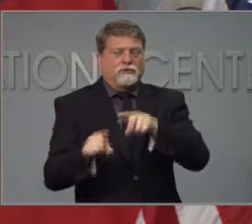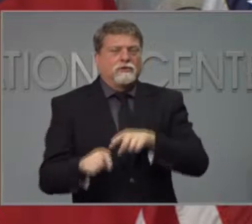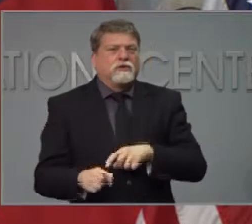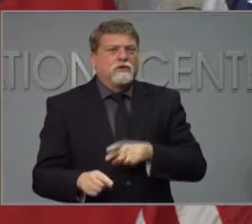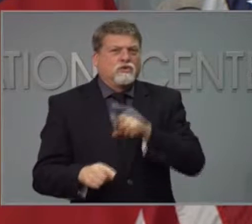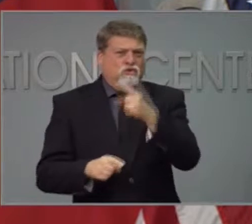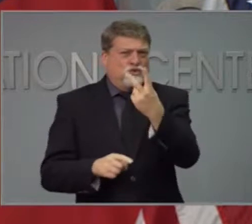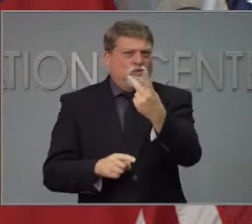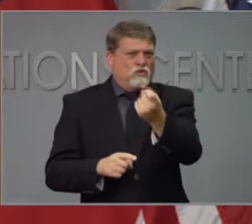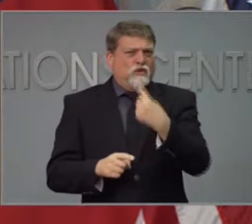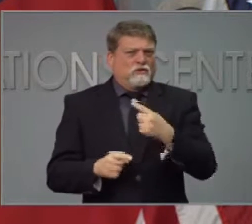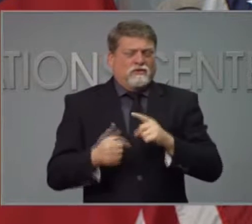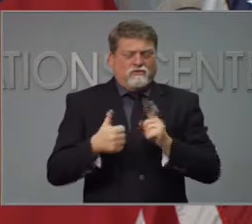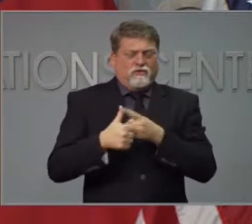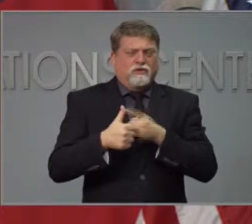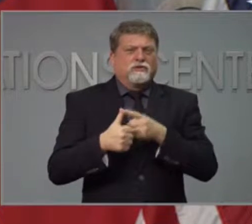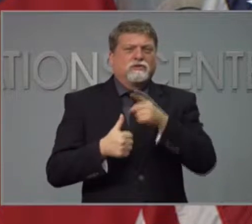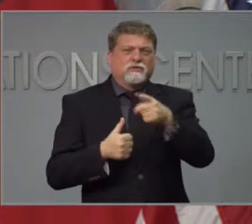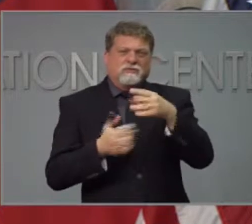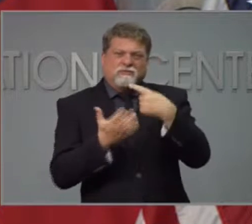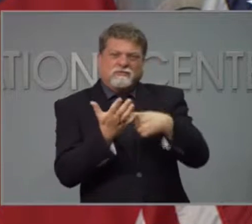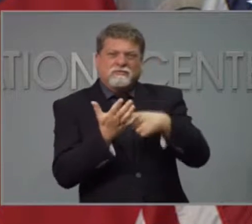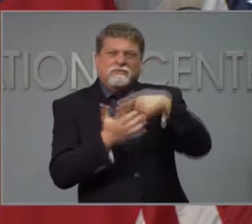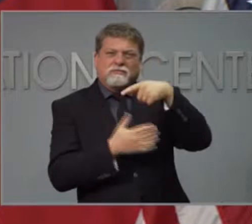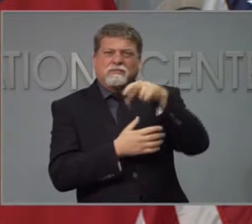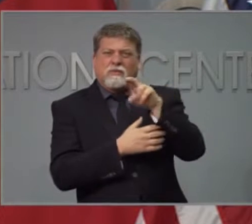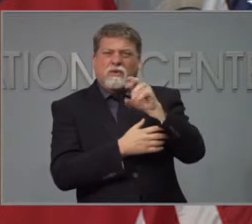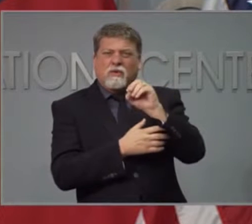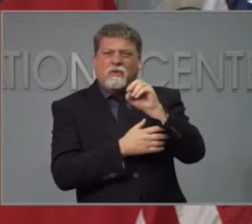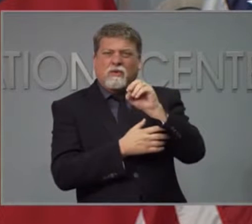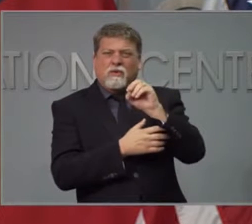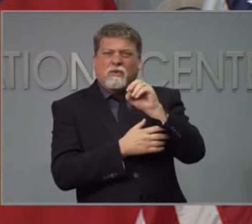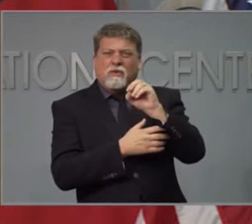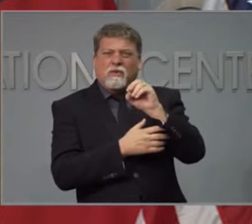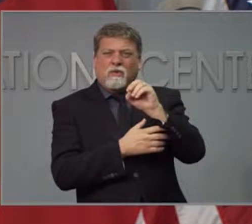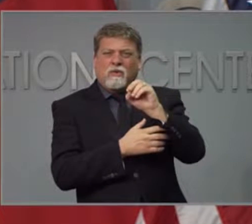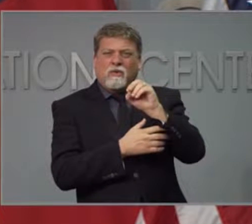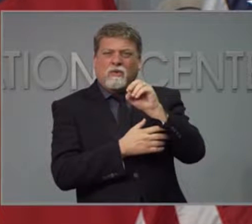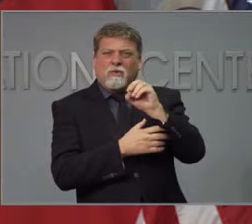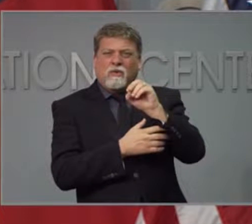to the absentee question. So provisional balloting,